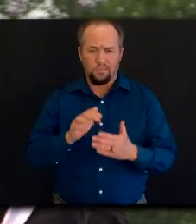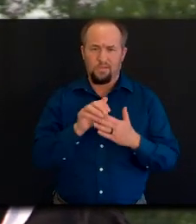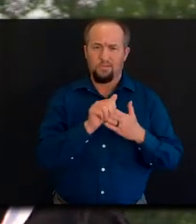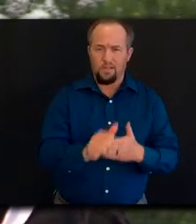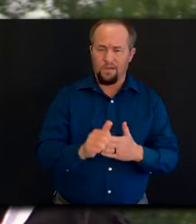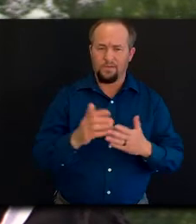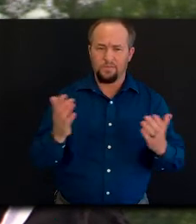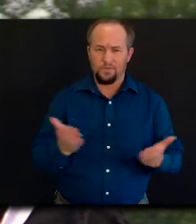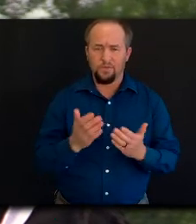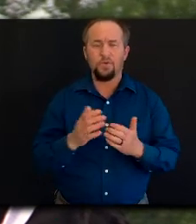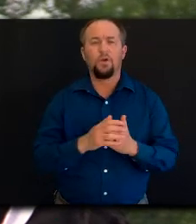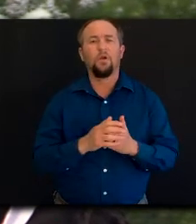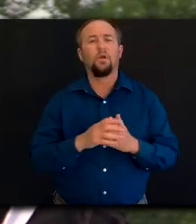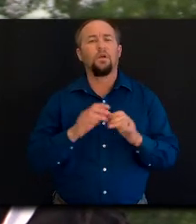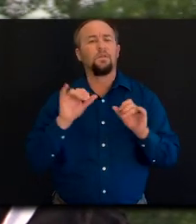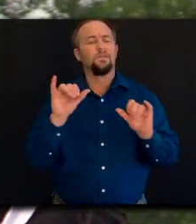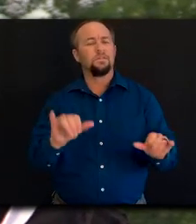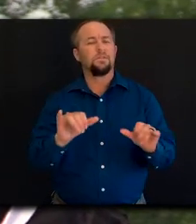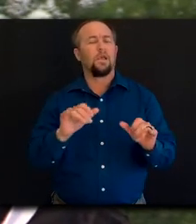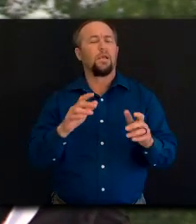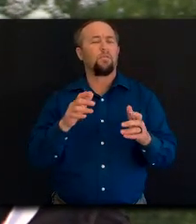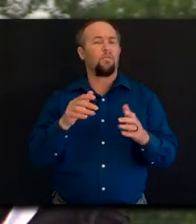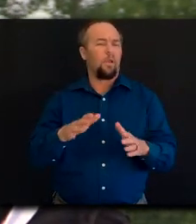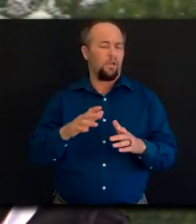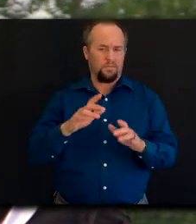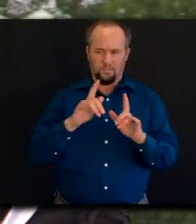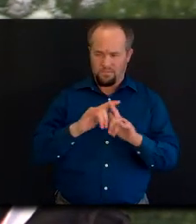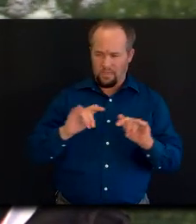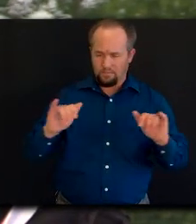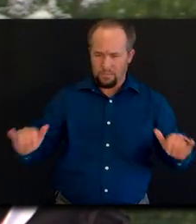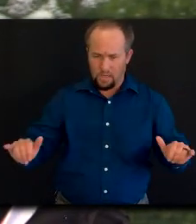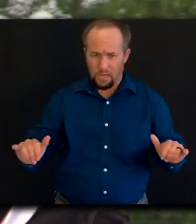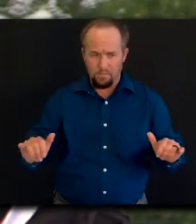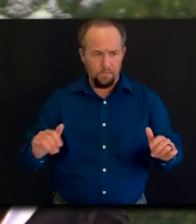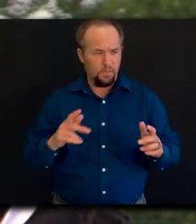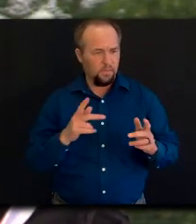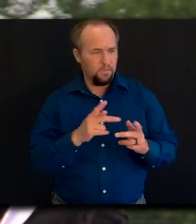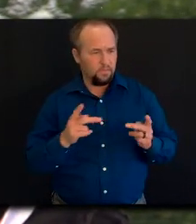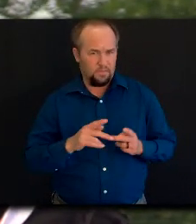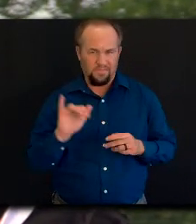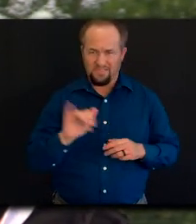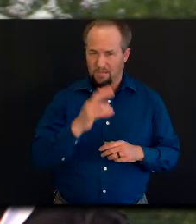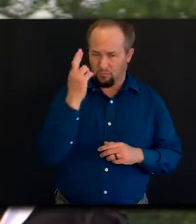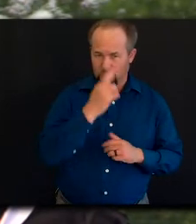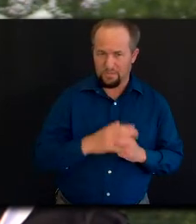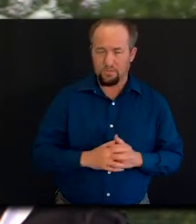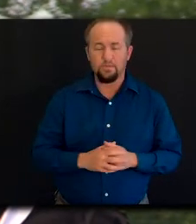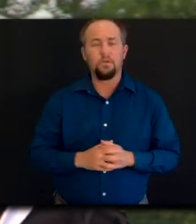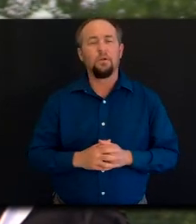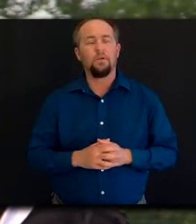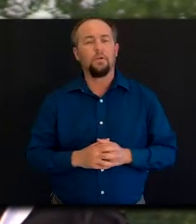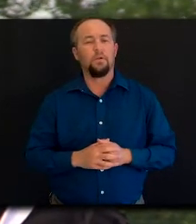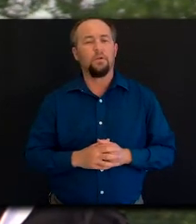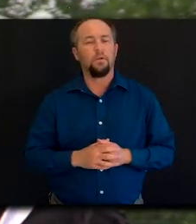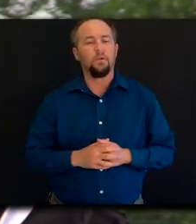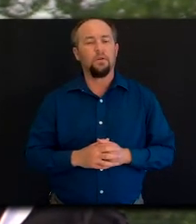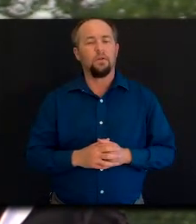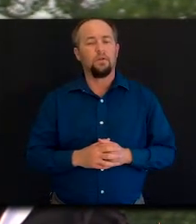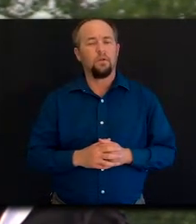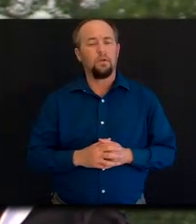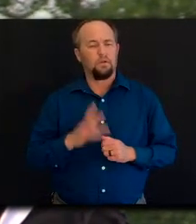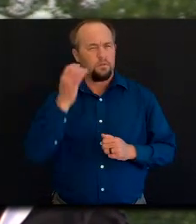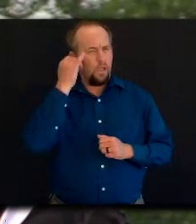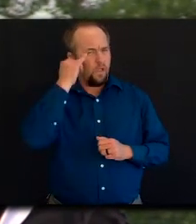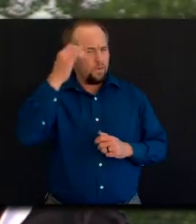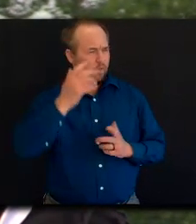here, to the same place, at the same time, for the same reason. The notion that even the